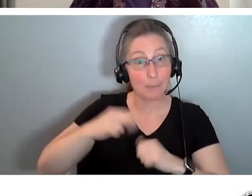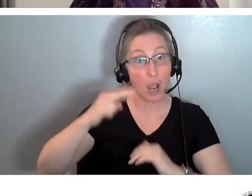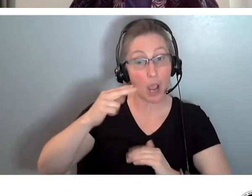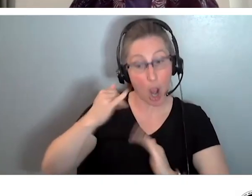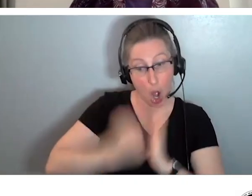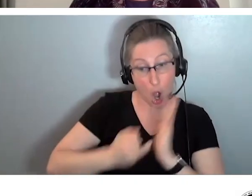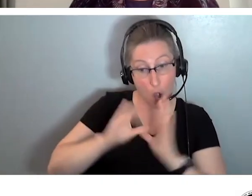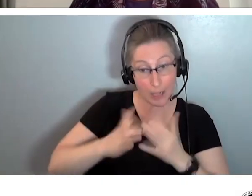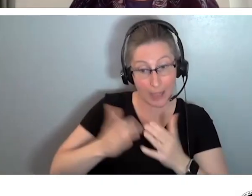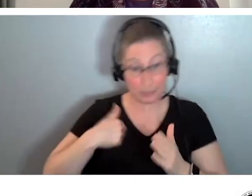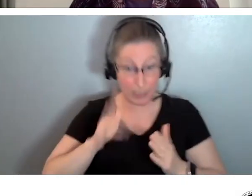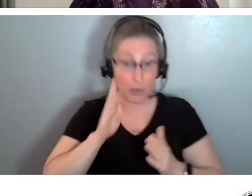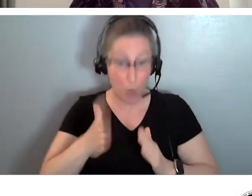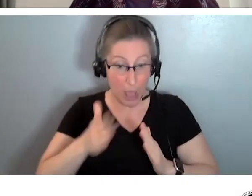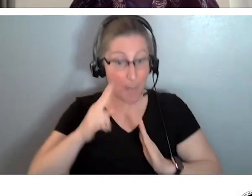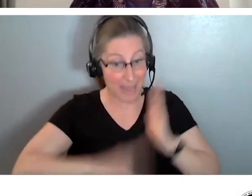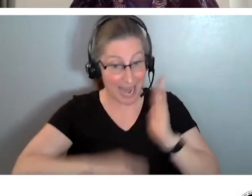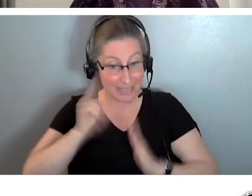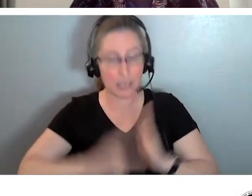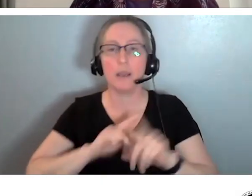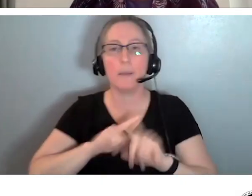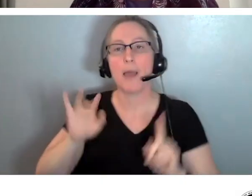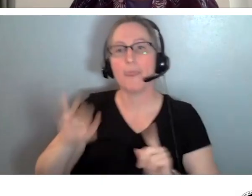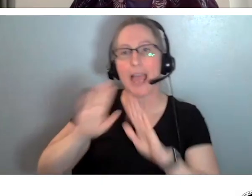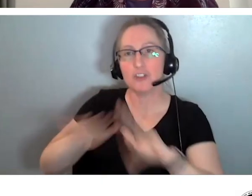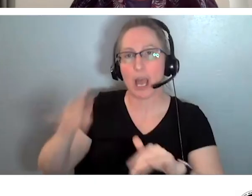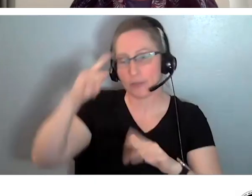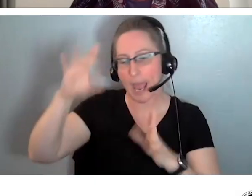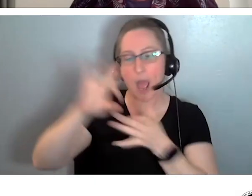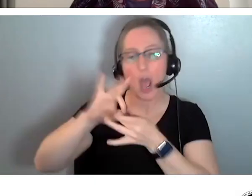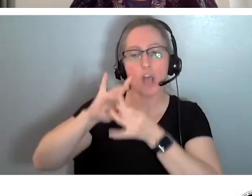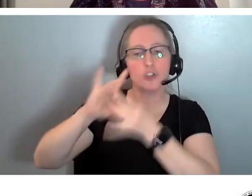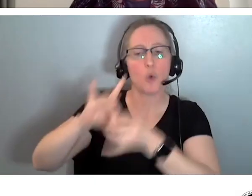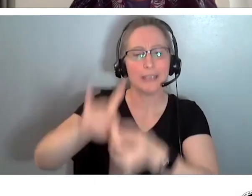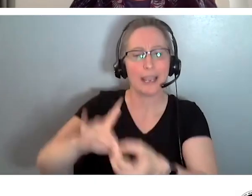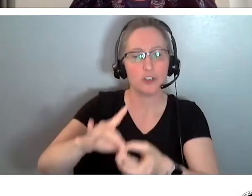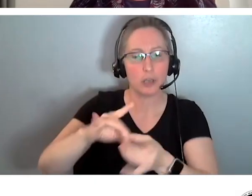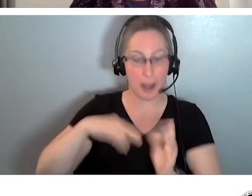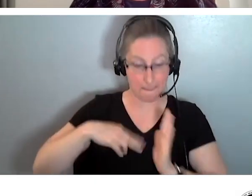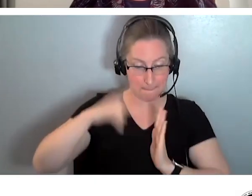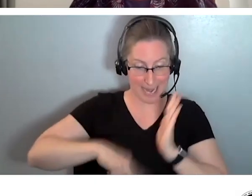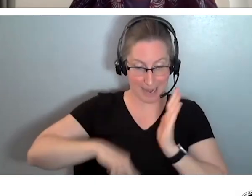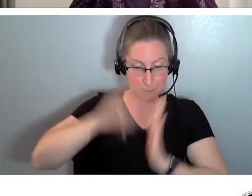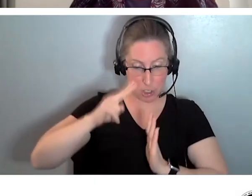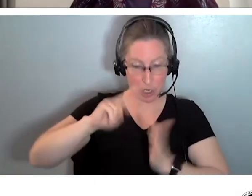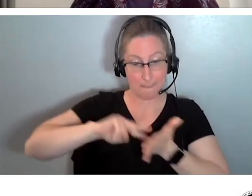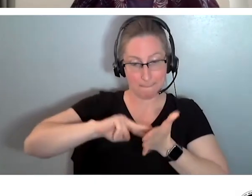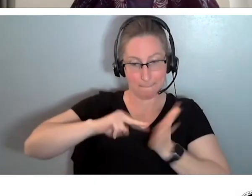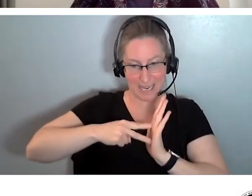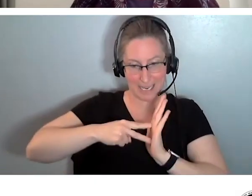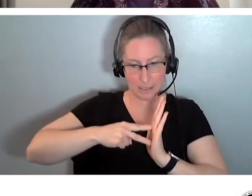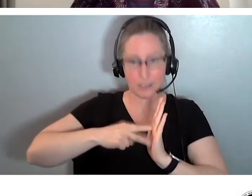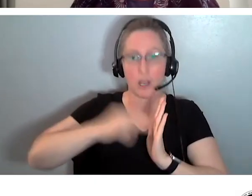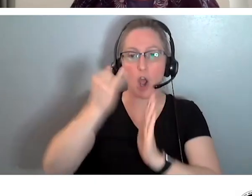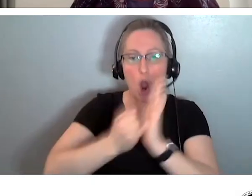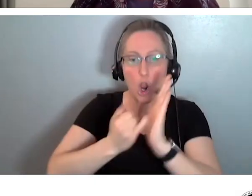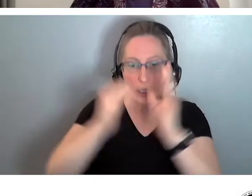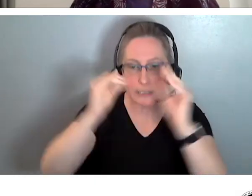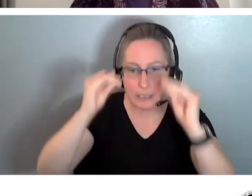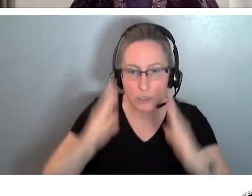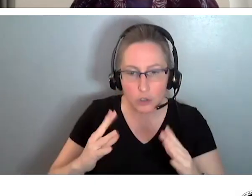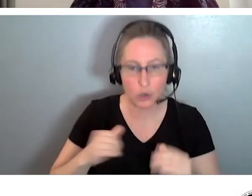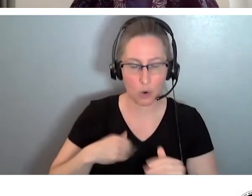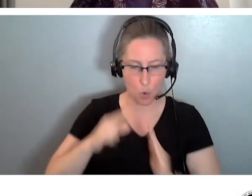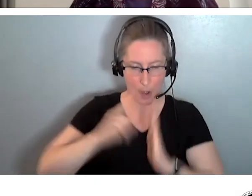class, we paint. But the child develops an association between the paintbrush and perhaps the art